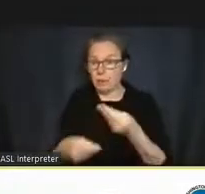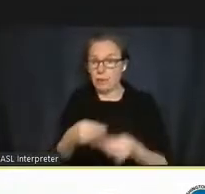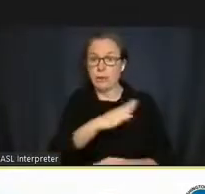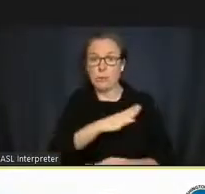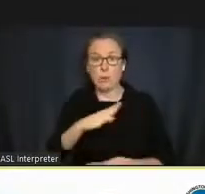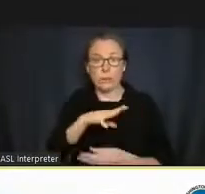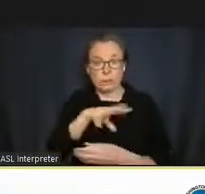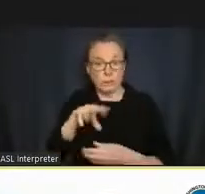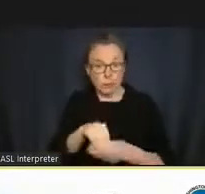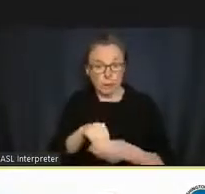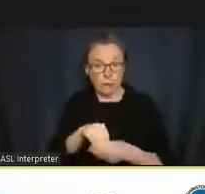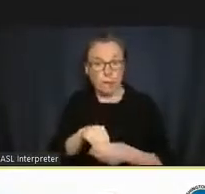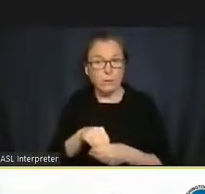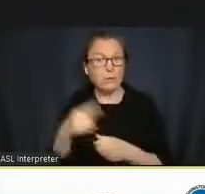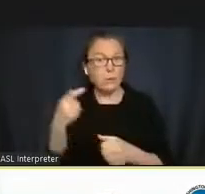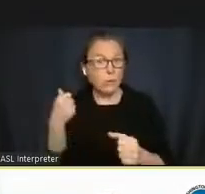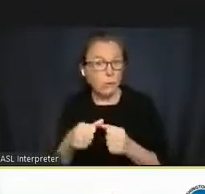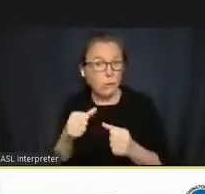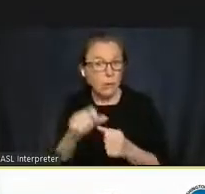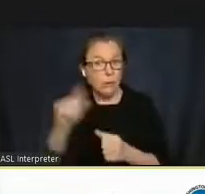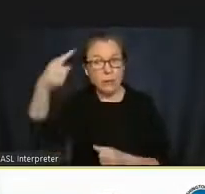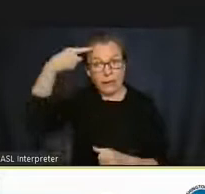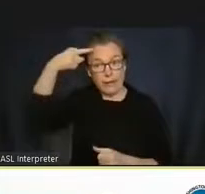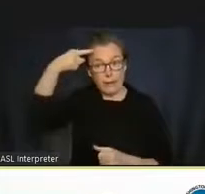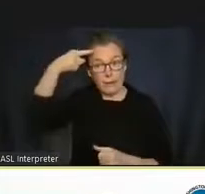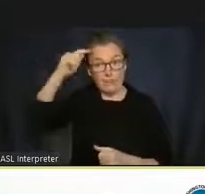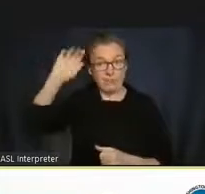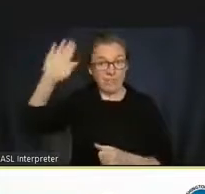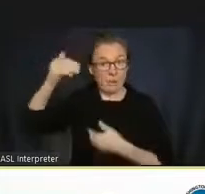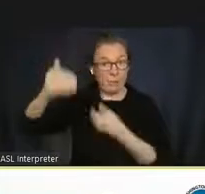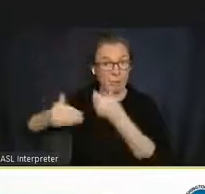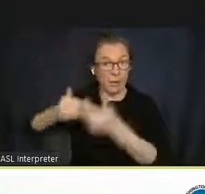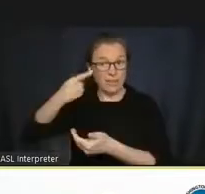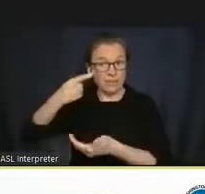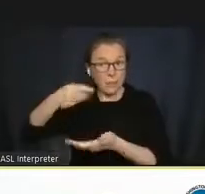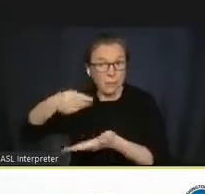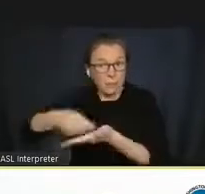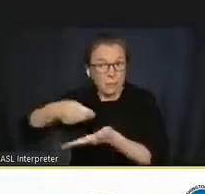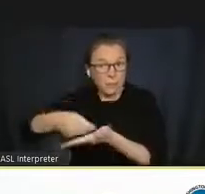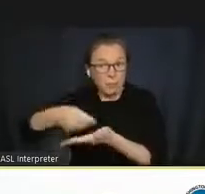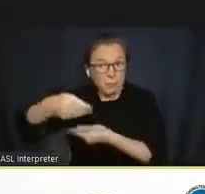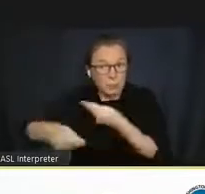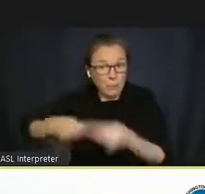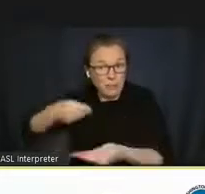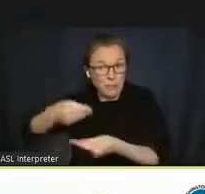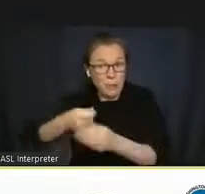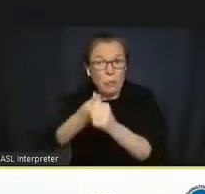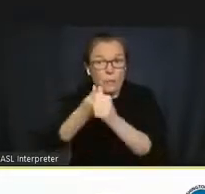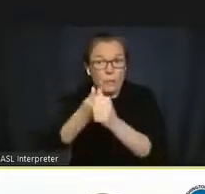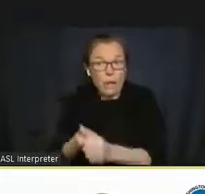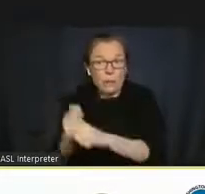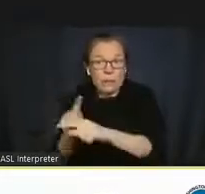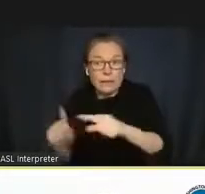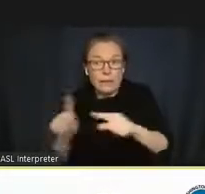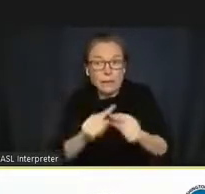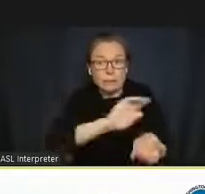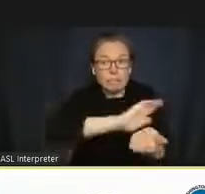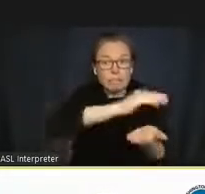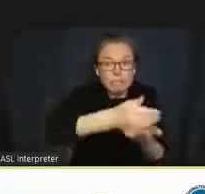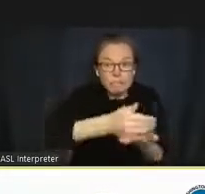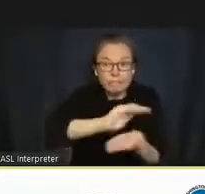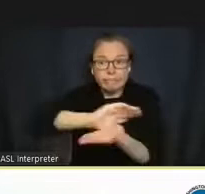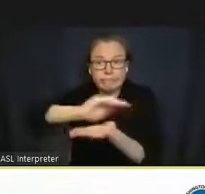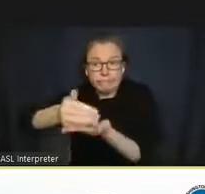As a reminder, government budgeting and accounting is done by fund, which I'll talk a bit